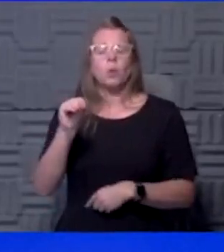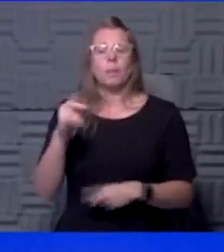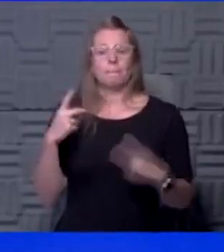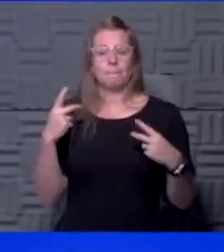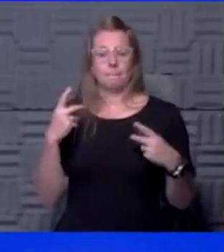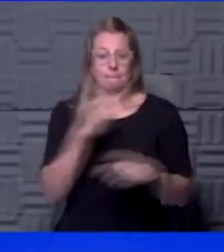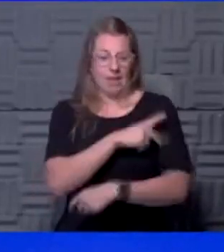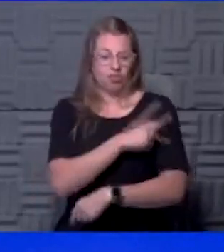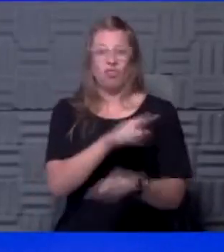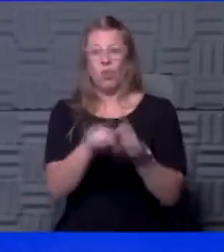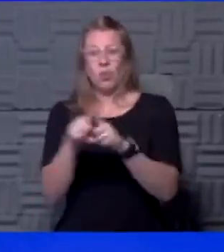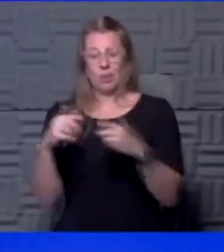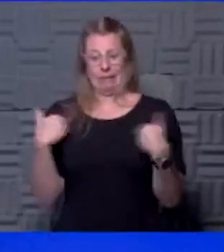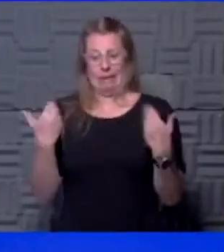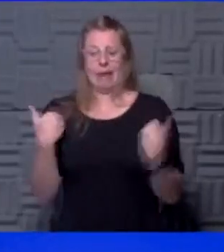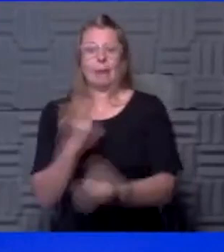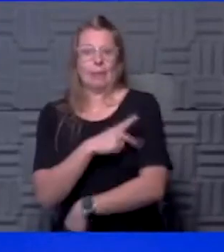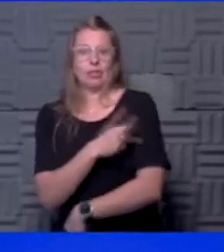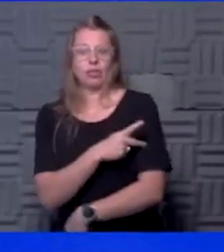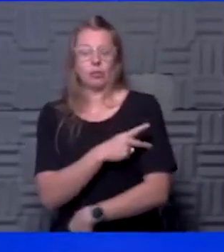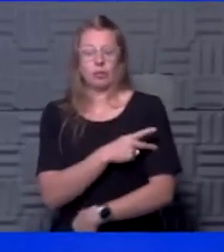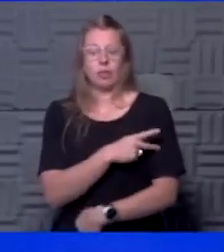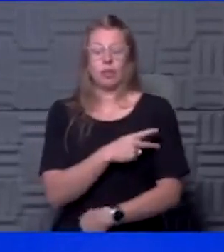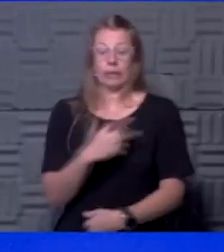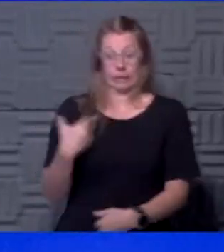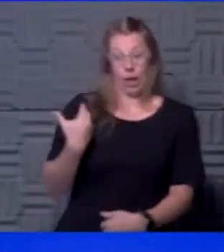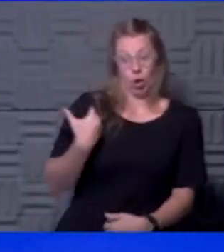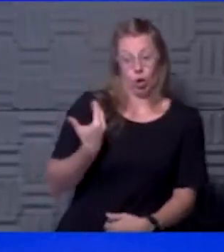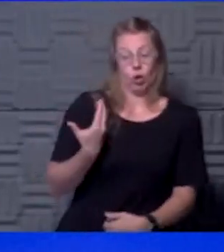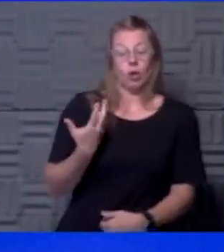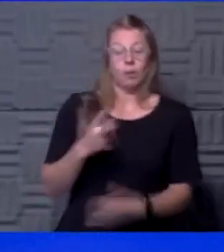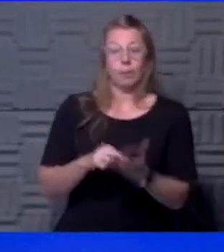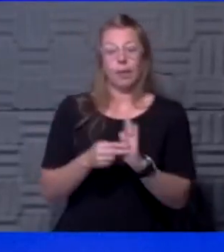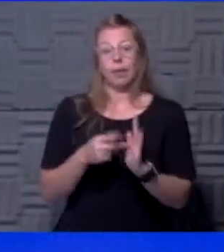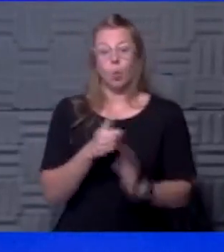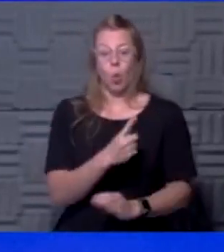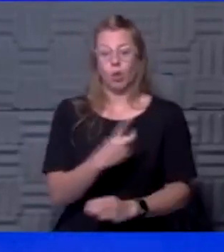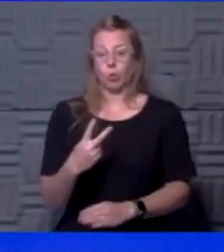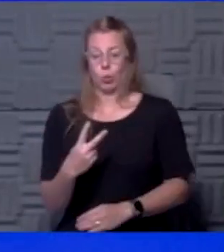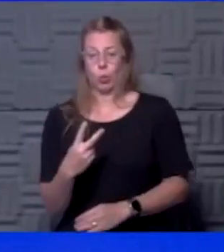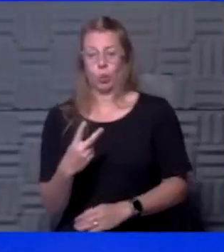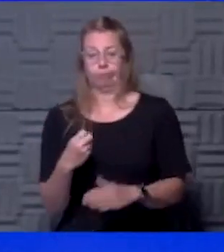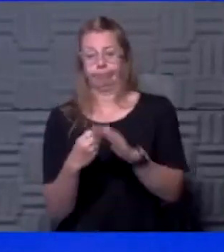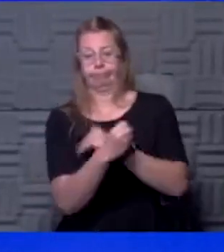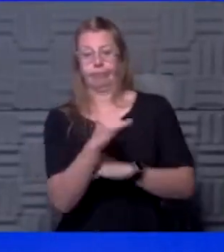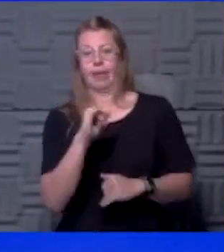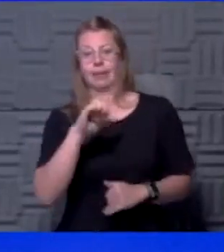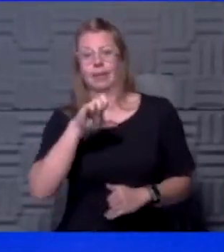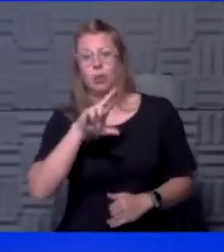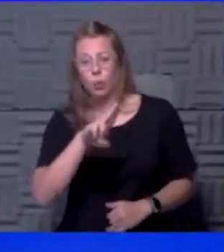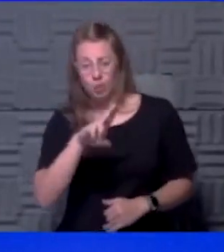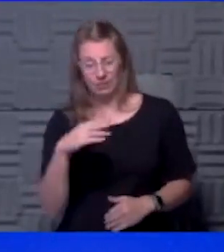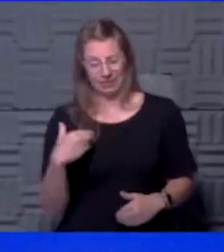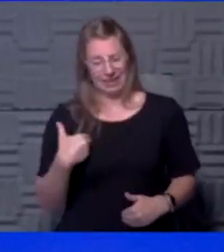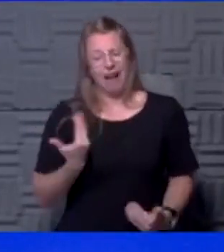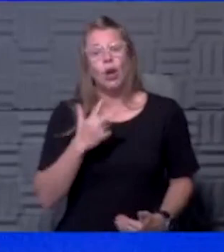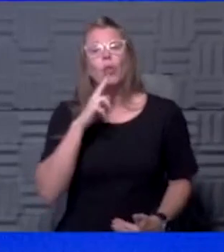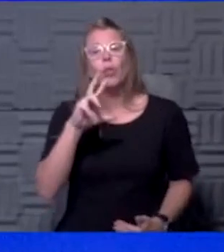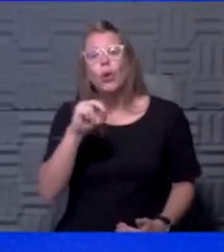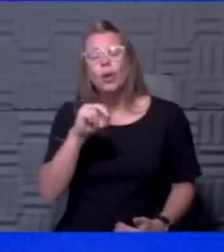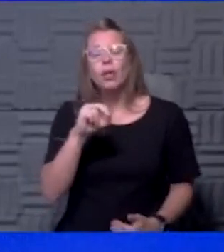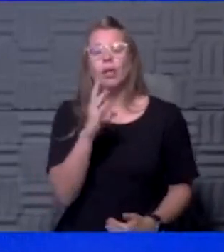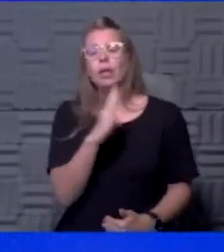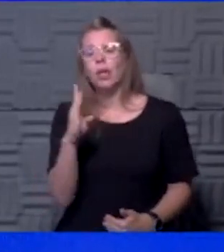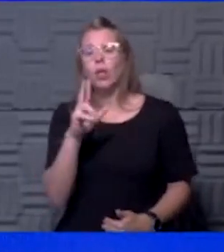younger patients. And for my younger, we know that there is 1 or 2 up in the ICU who are very young, 30